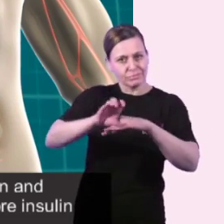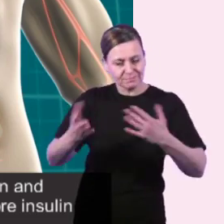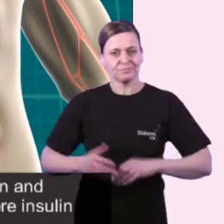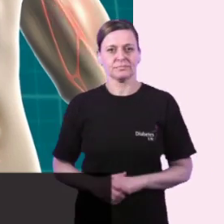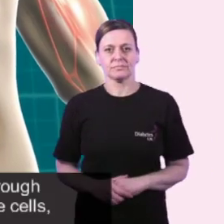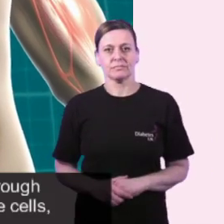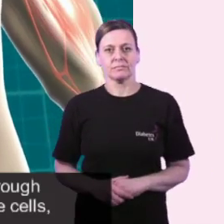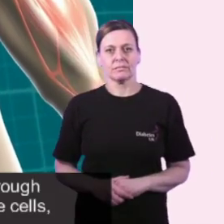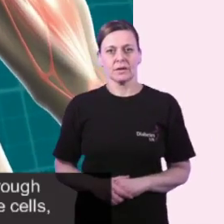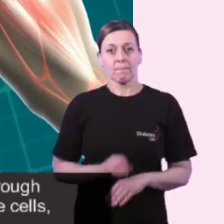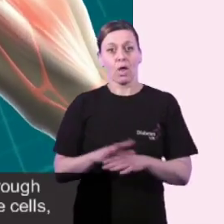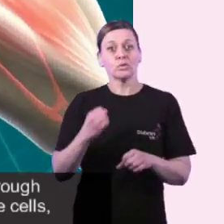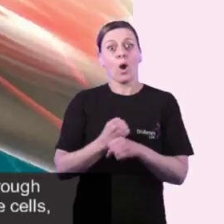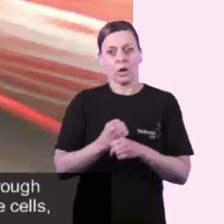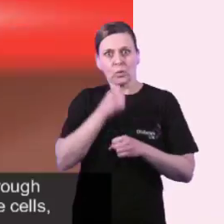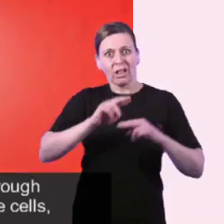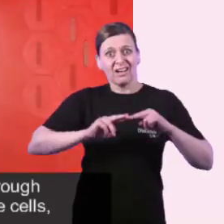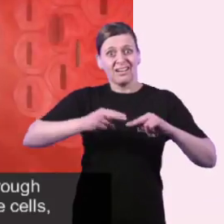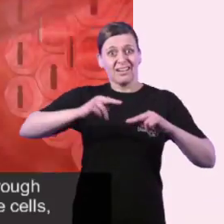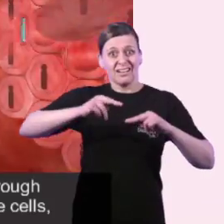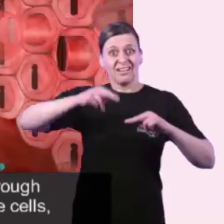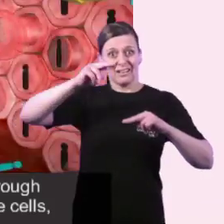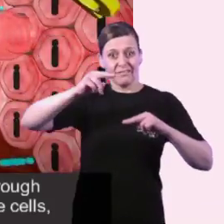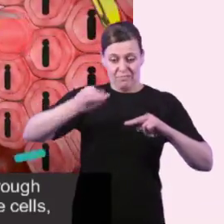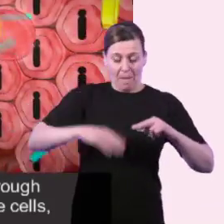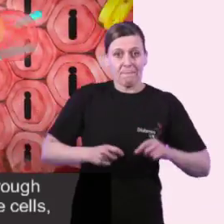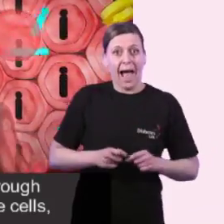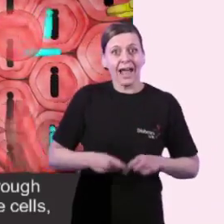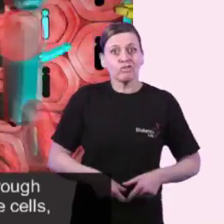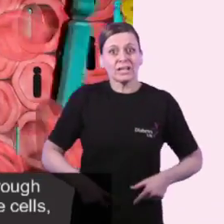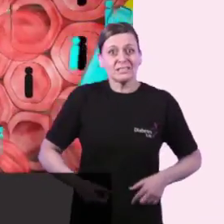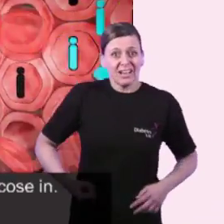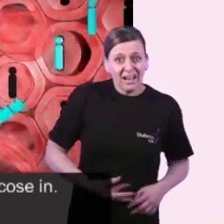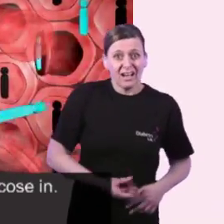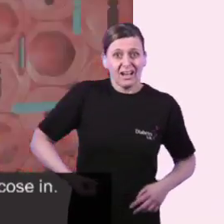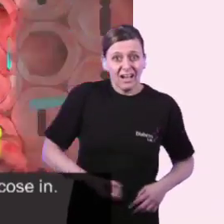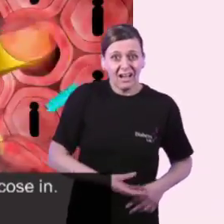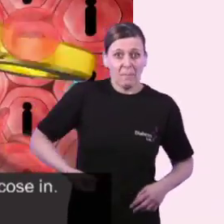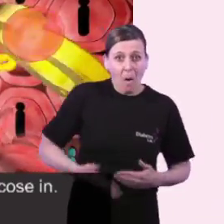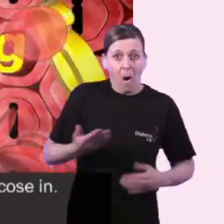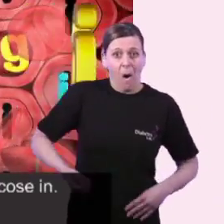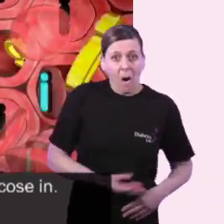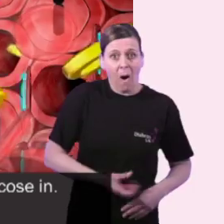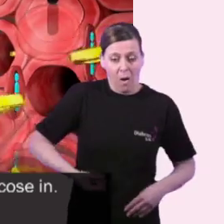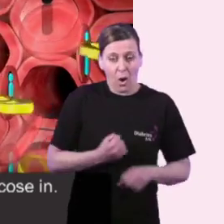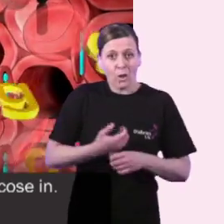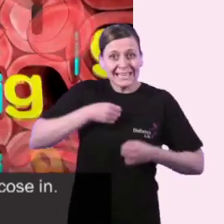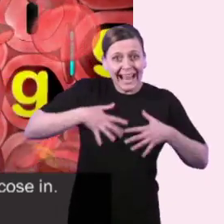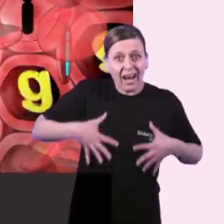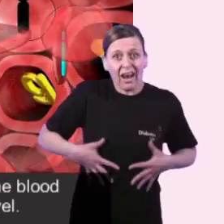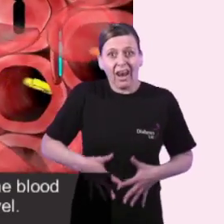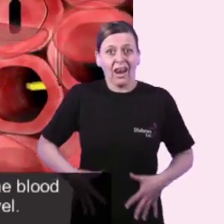insulin to move with that glucose through the bloodstream to the muscle cells. Open the doors and let the glucose in.